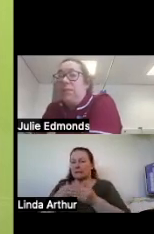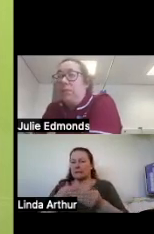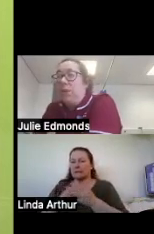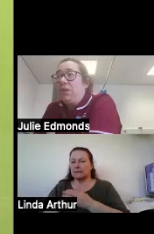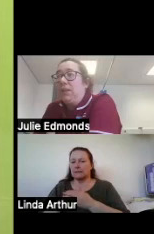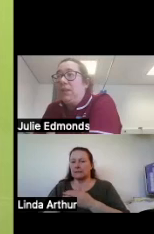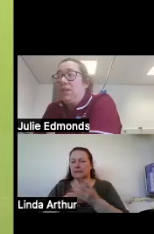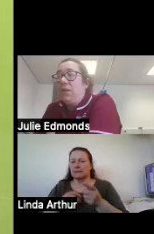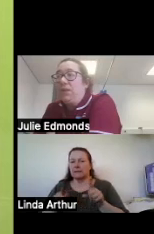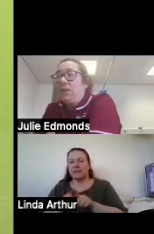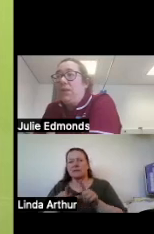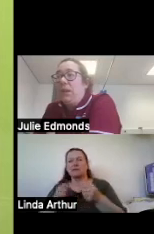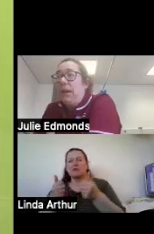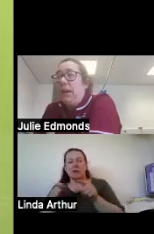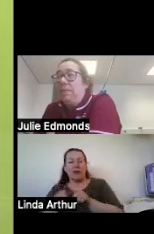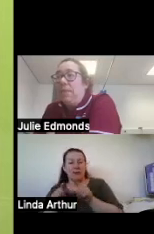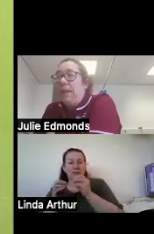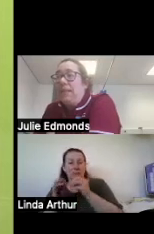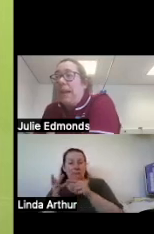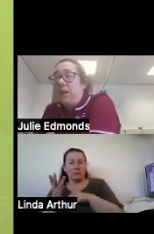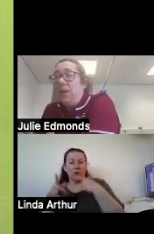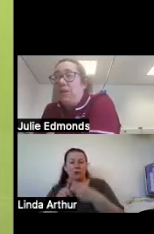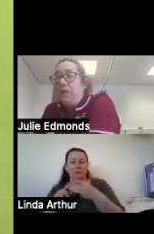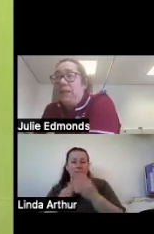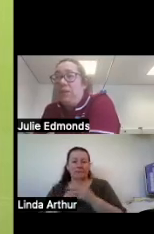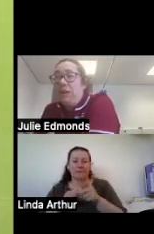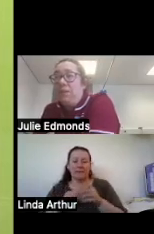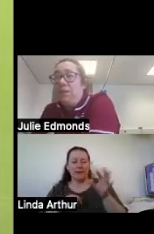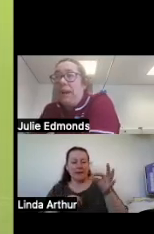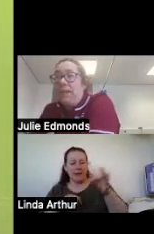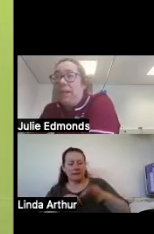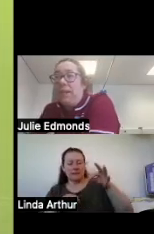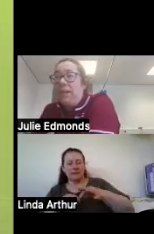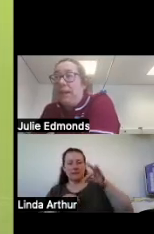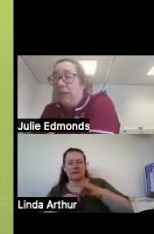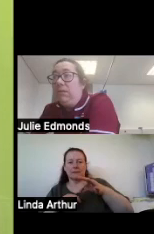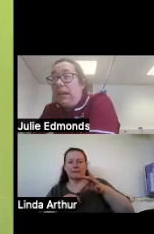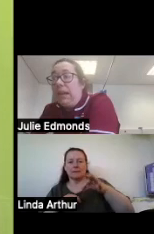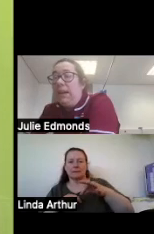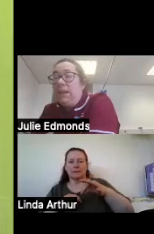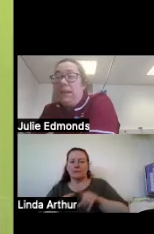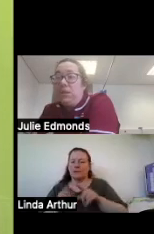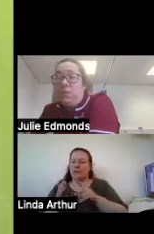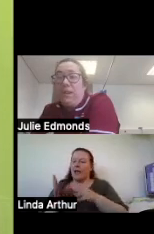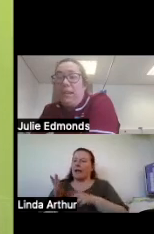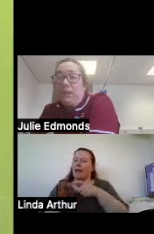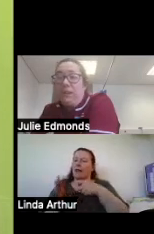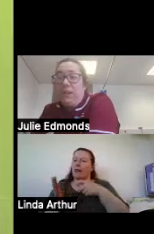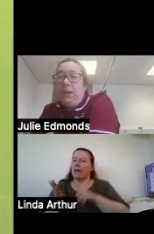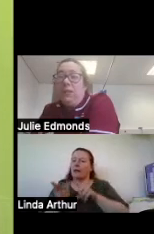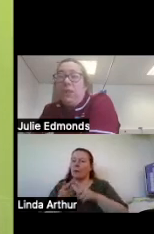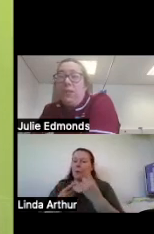effective as Botox, and it's not. It's acupuncture needle down by the ankle, really. That's just one